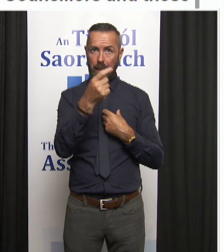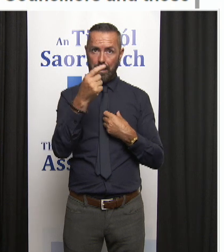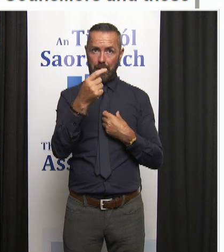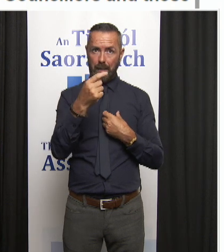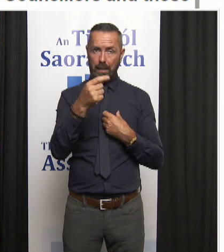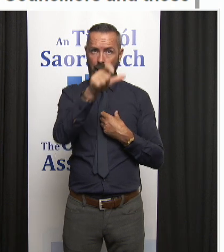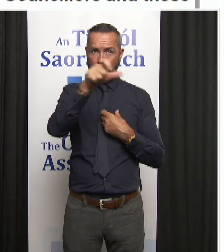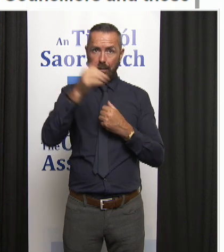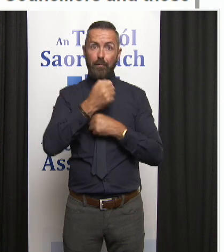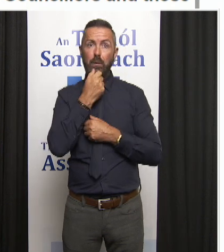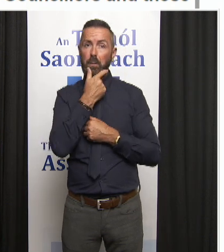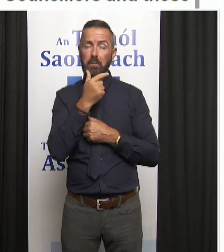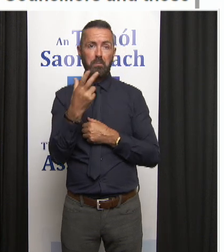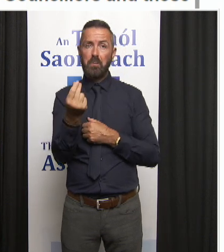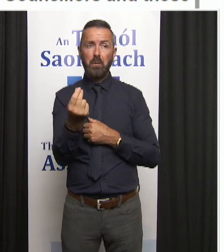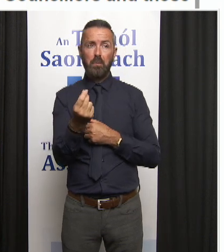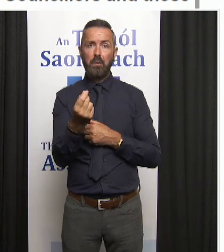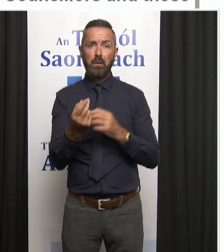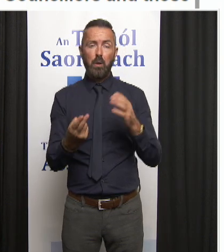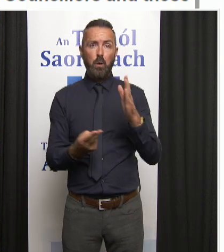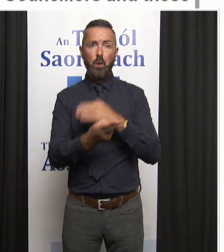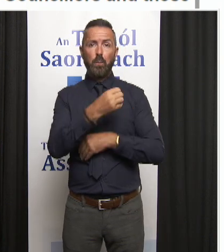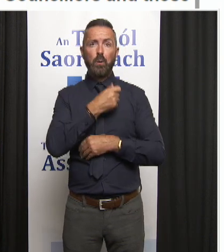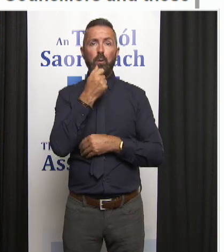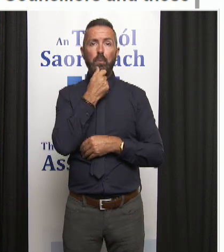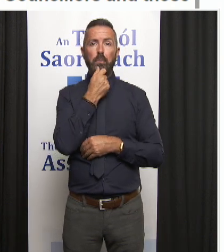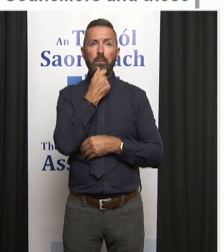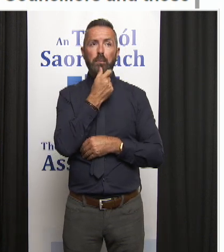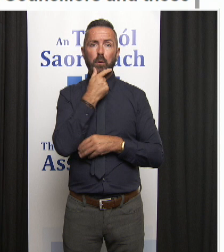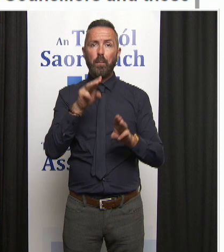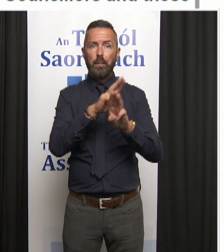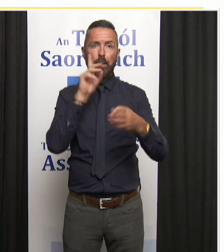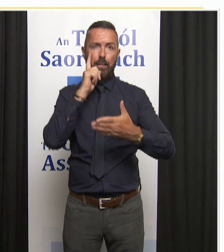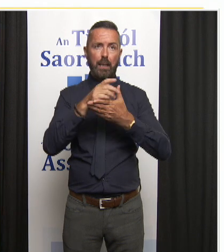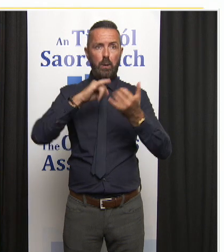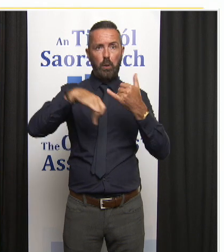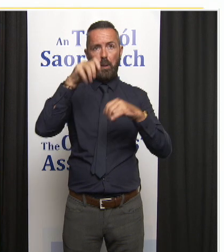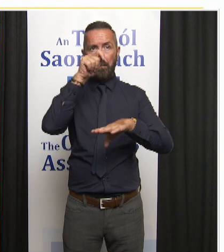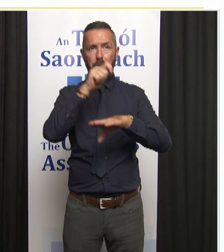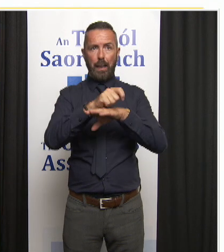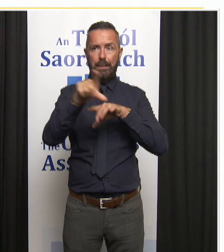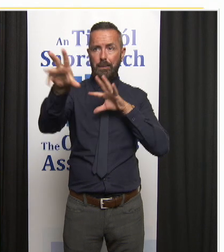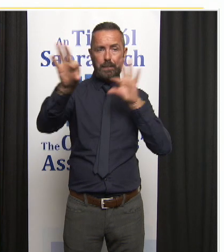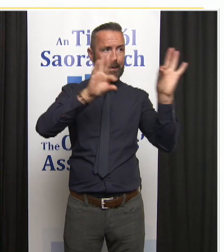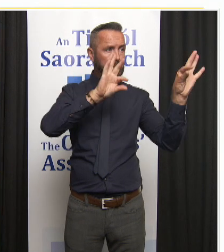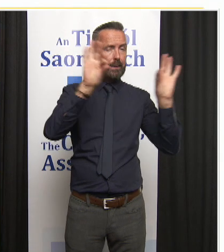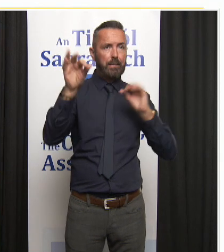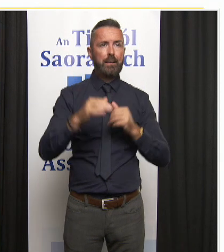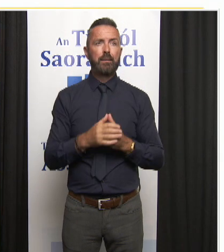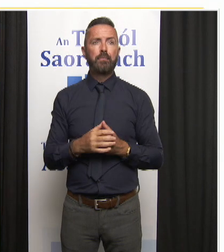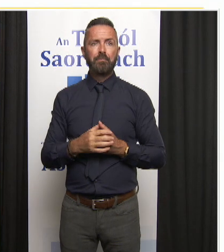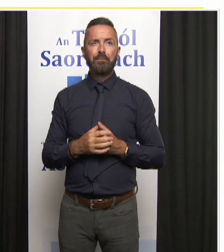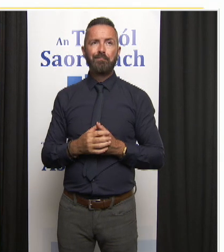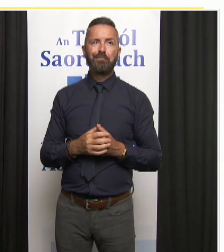That I suppose it's up to the people of Dublin to decide who is best to choose. And